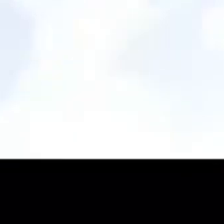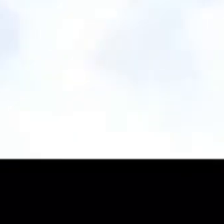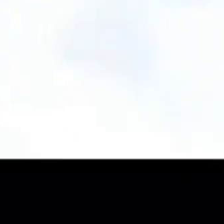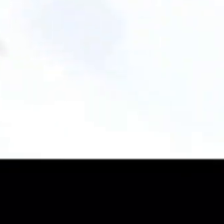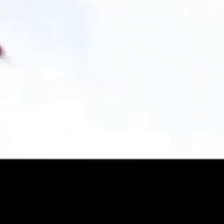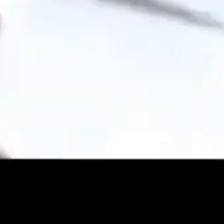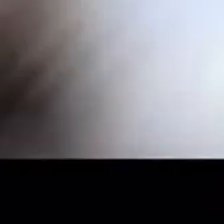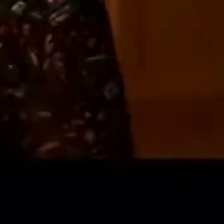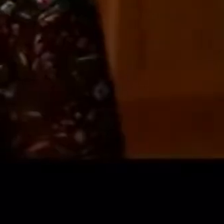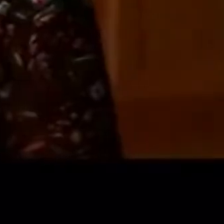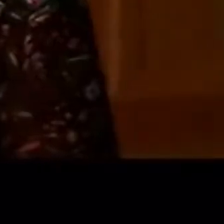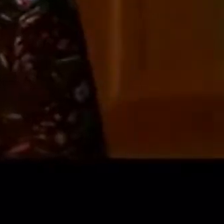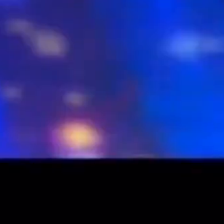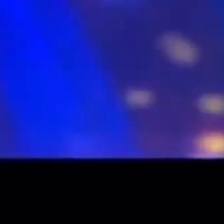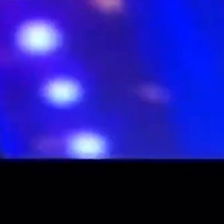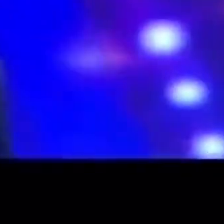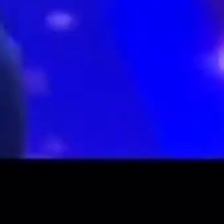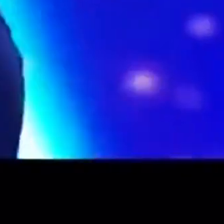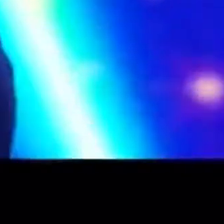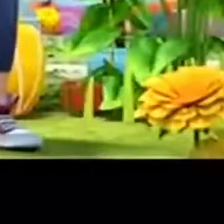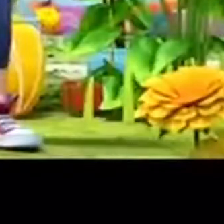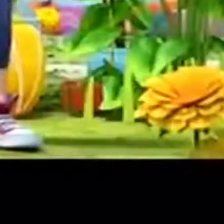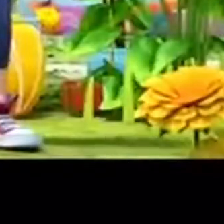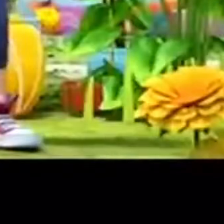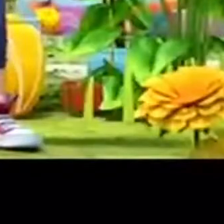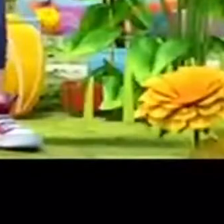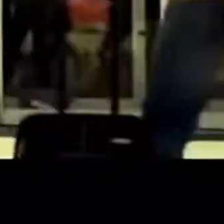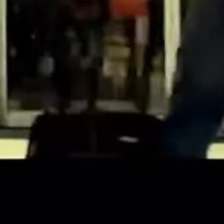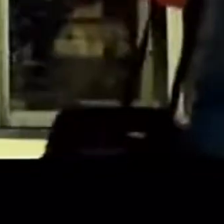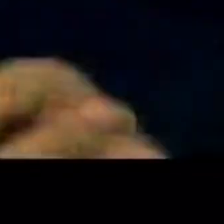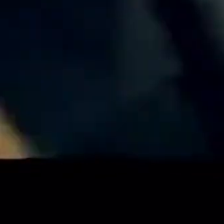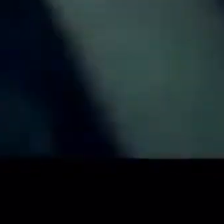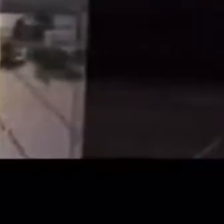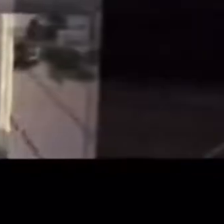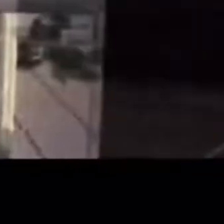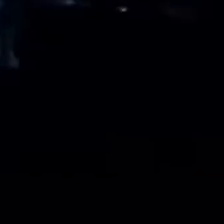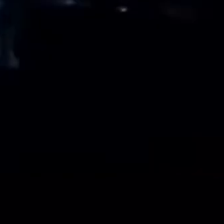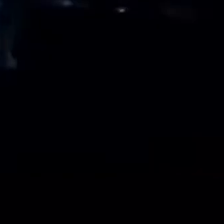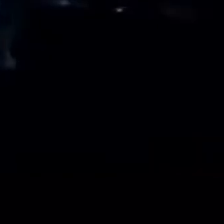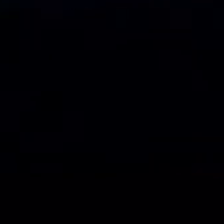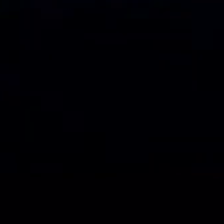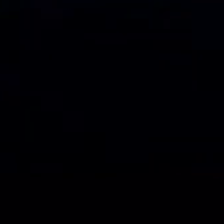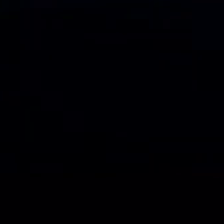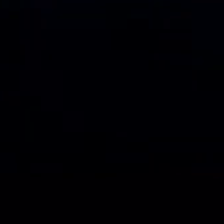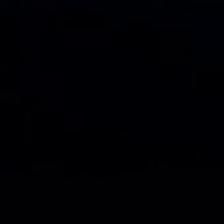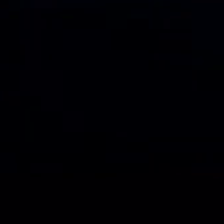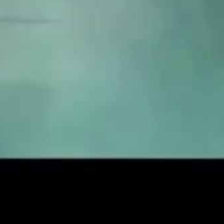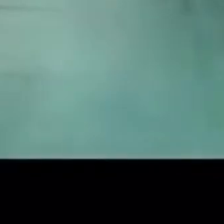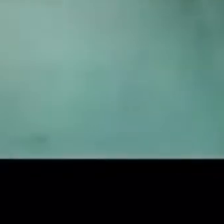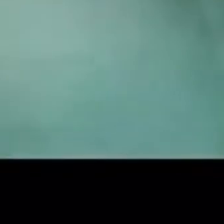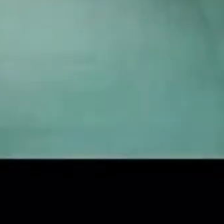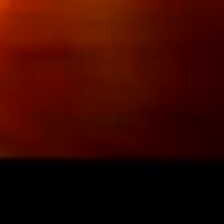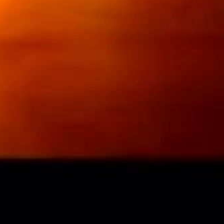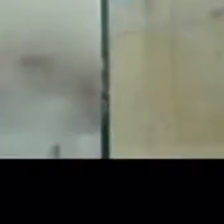new channels. This is a whole new level. Just for you. Hooray! Like Movie Room. Akumi